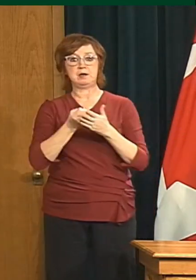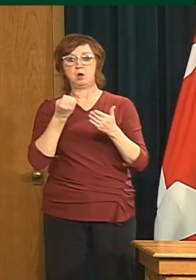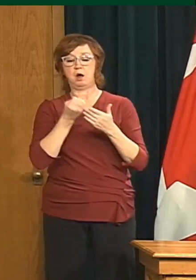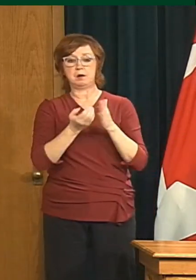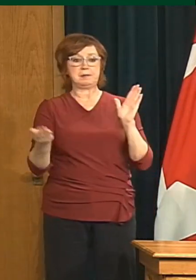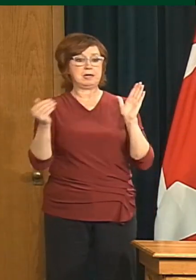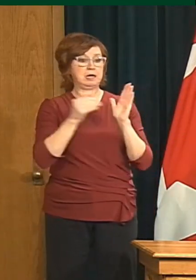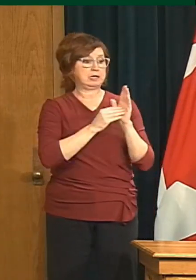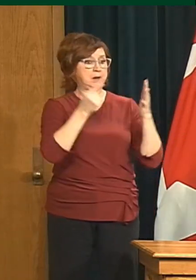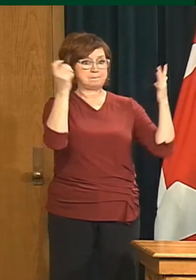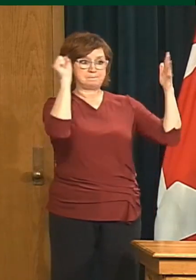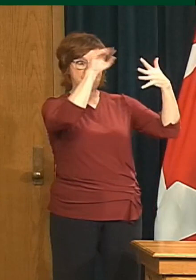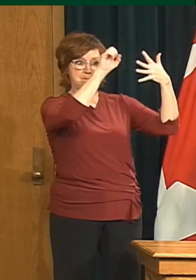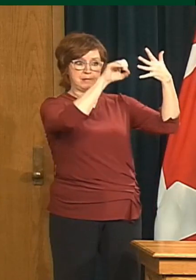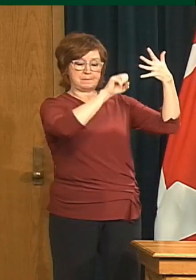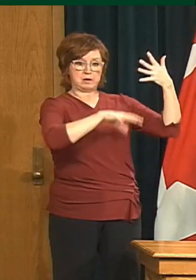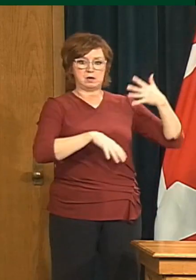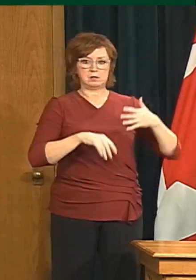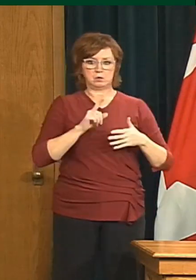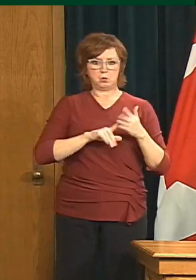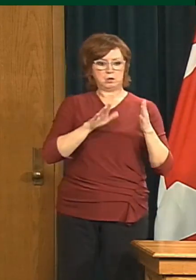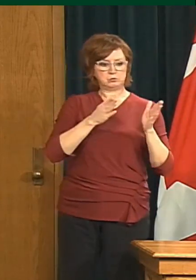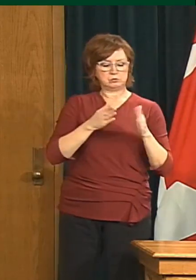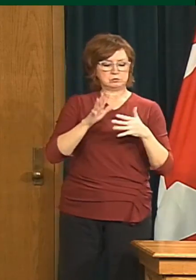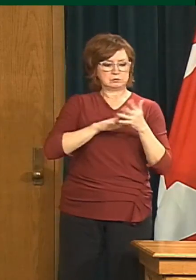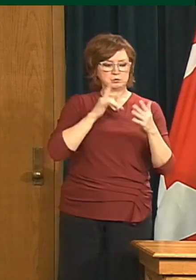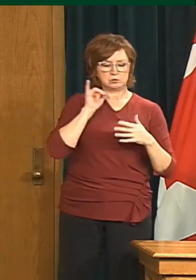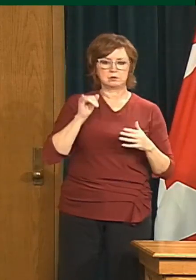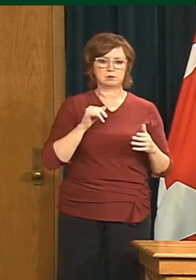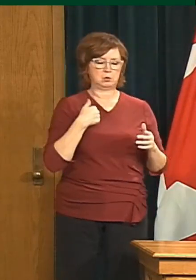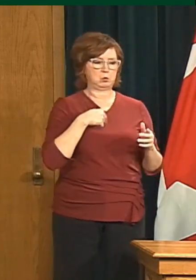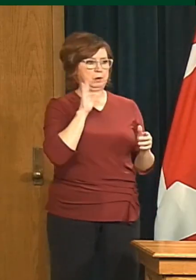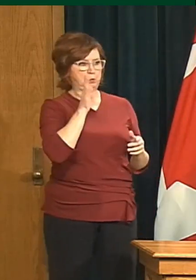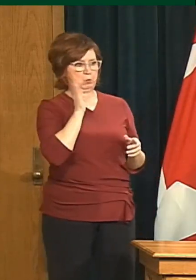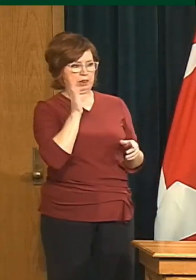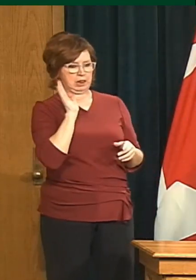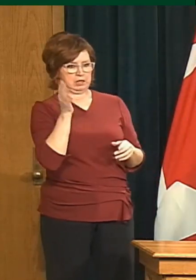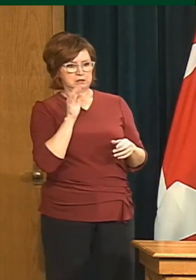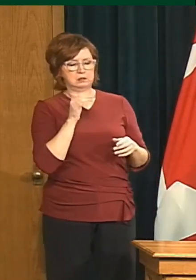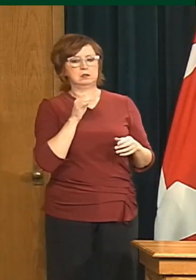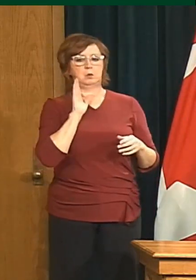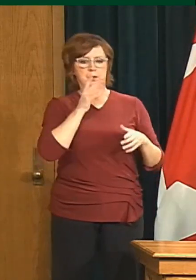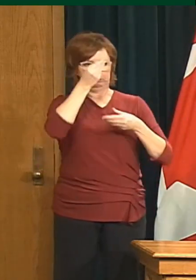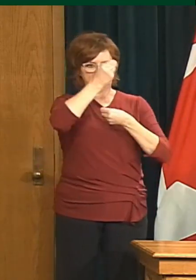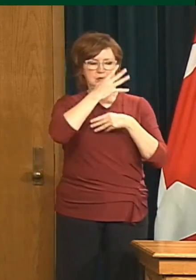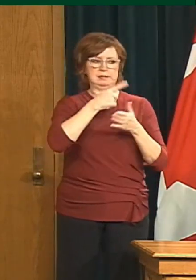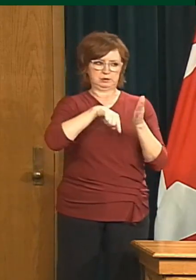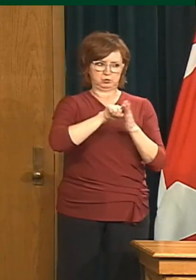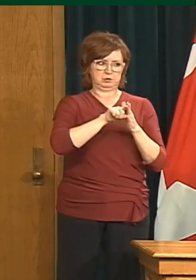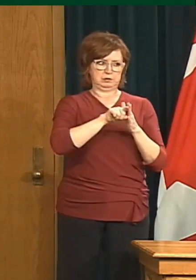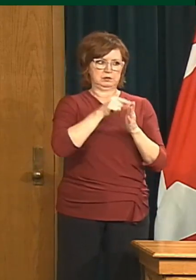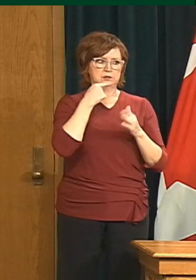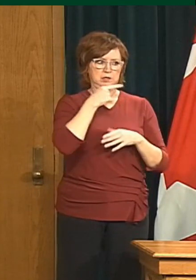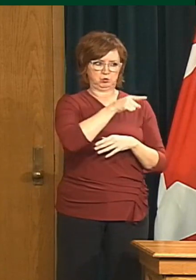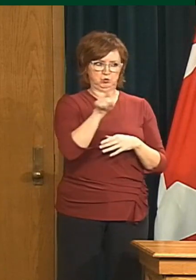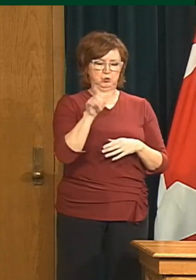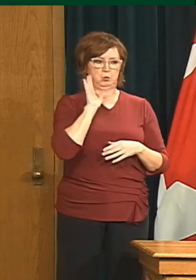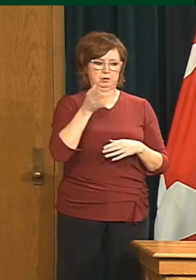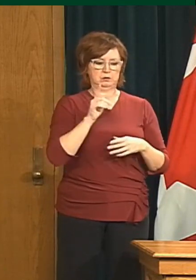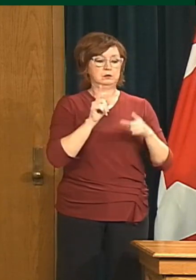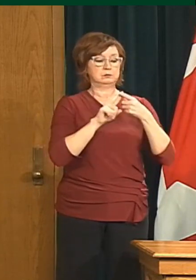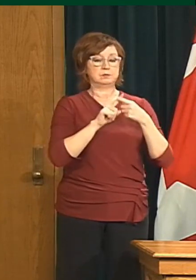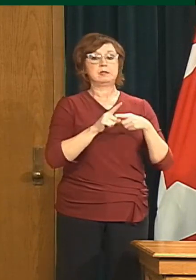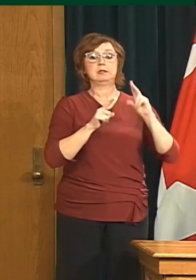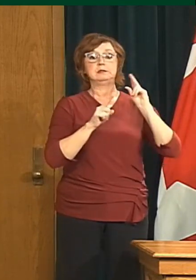laying down the plan, but reopening the economy. Right. We will lay down not only the plan next week, but we will also lay down the